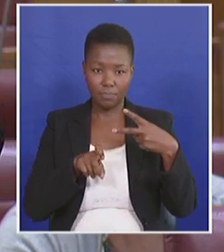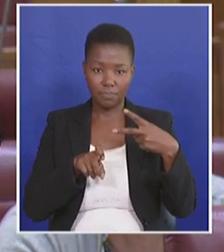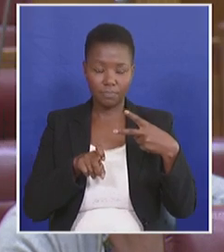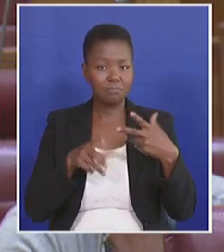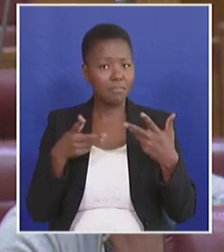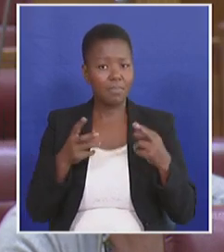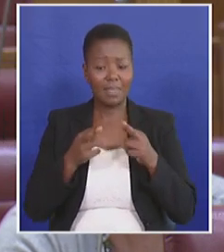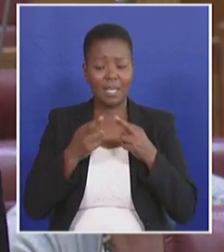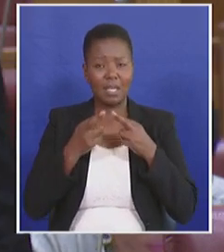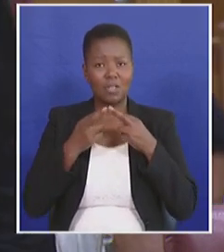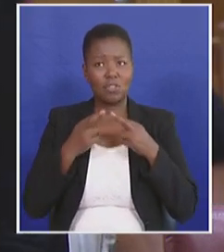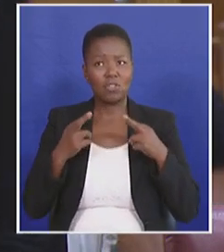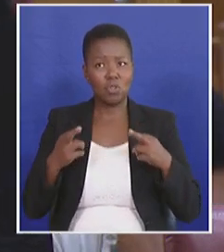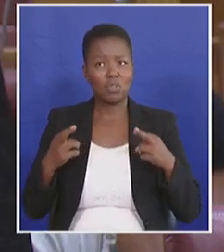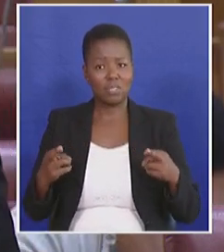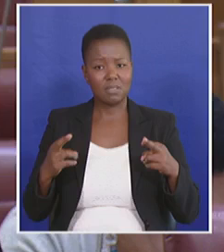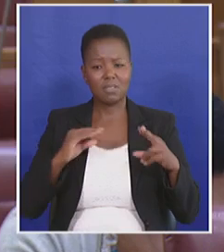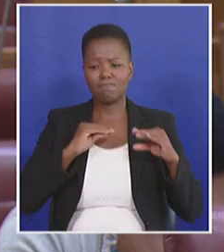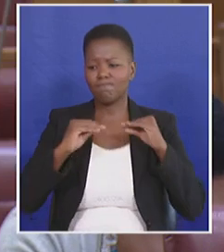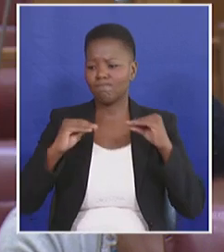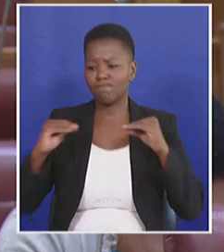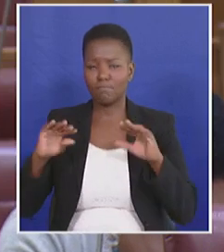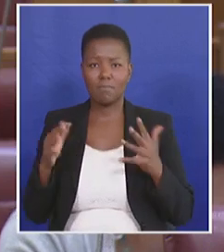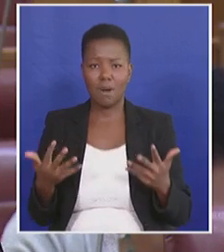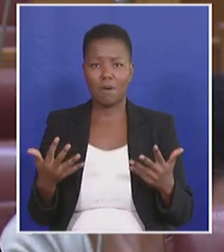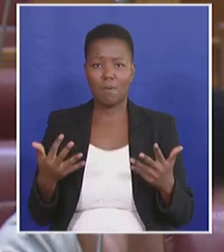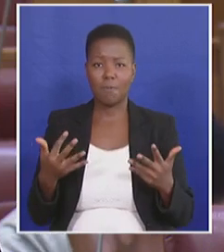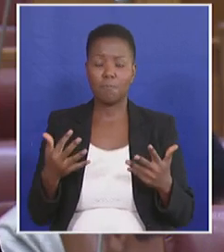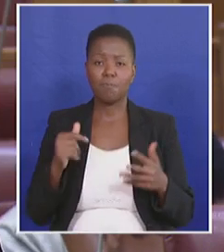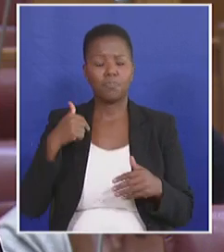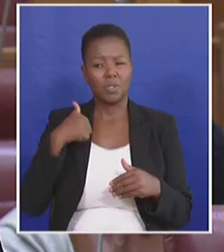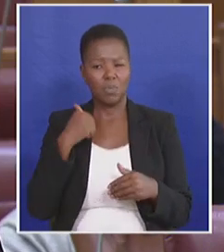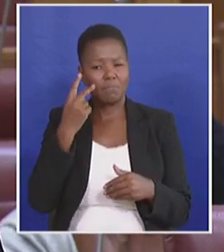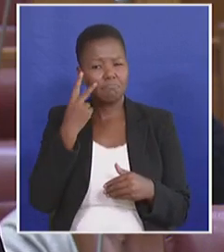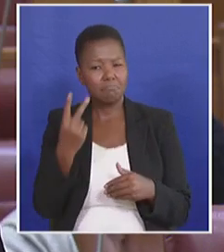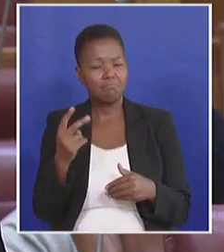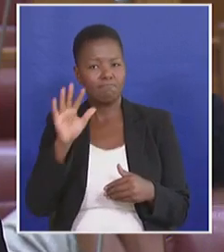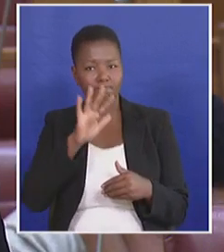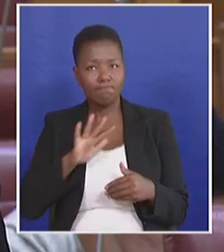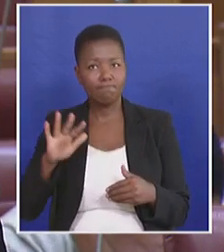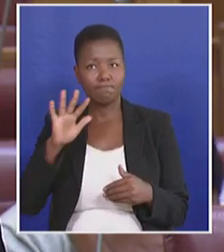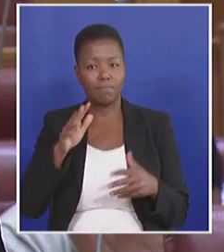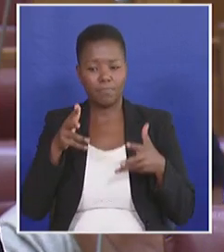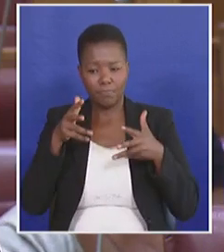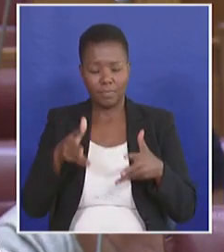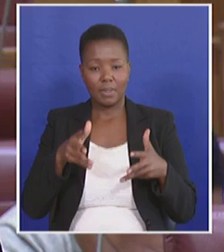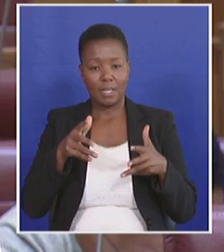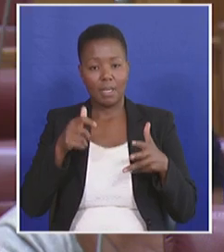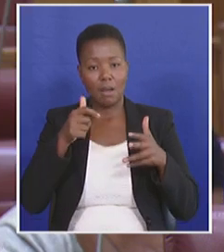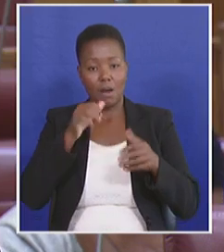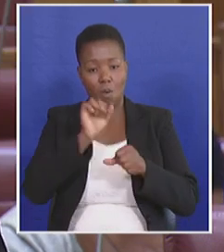allocation issue. We are looking at reviewing our approach when it comes to